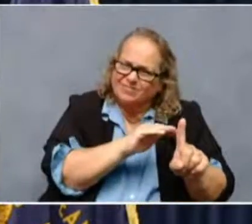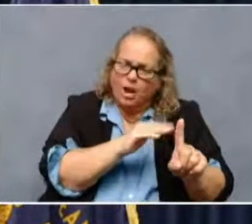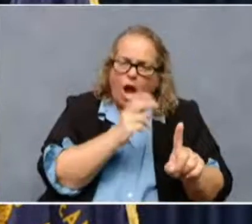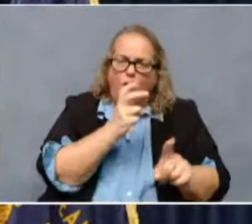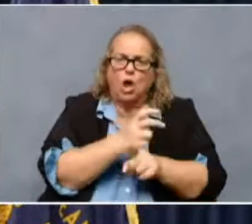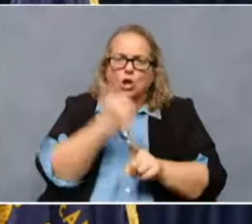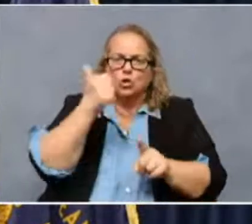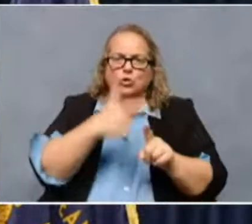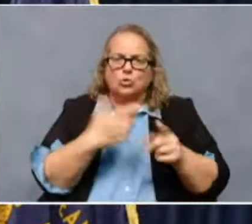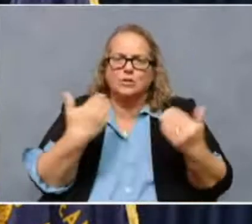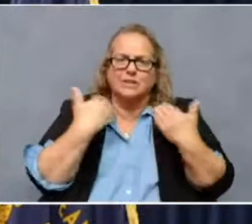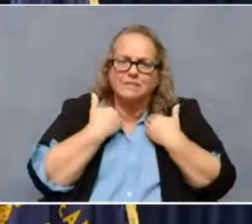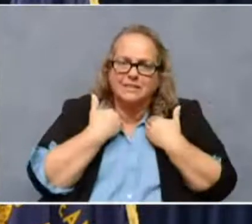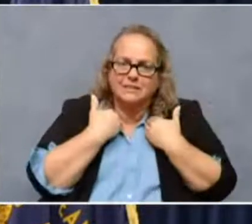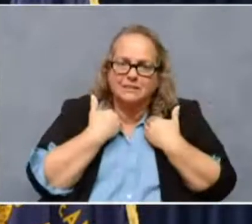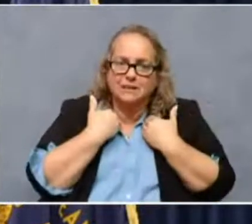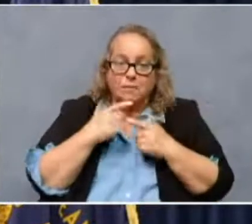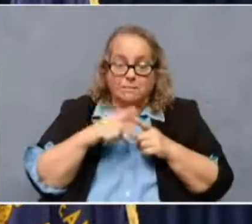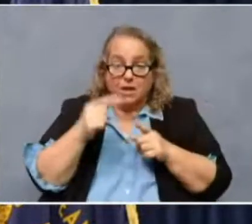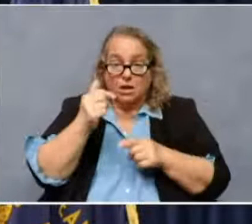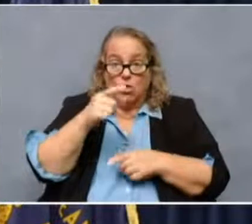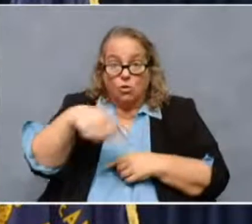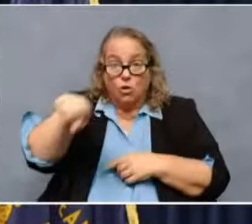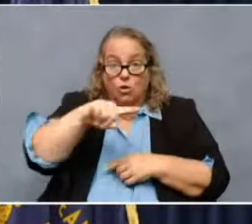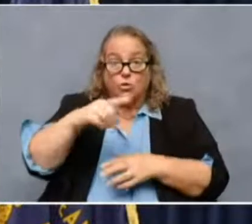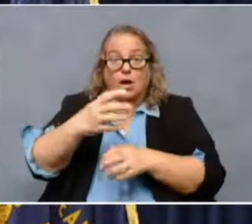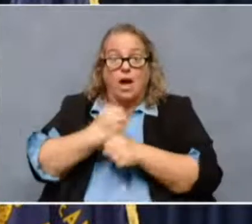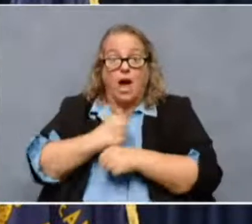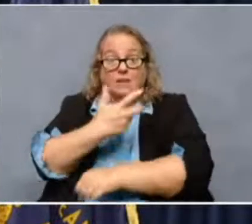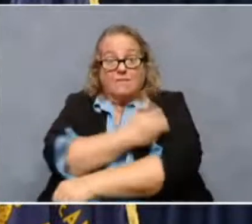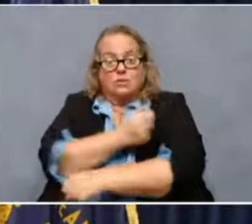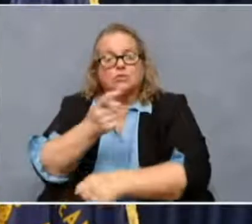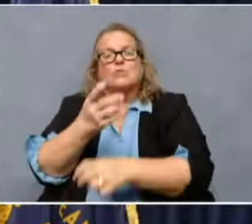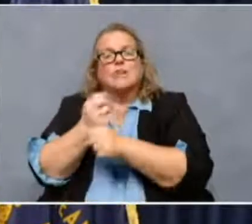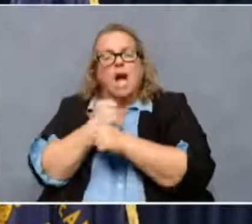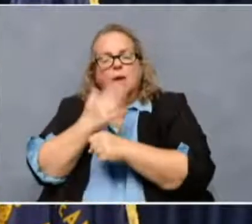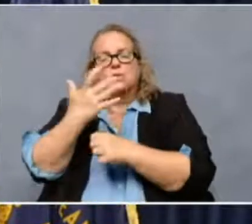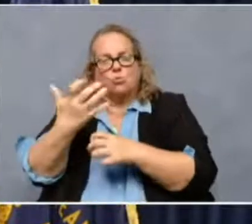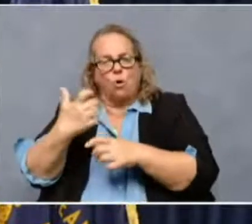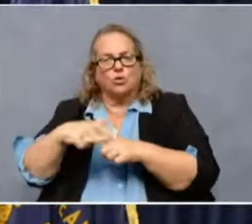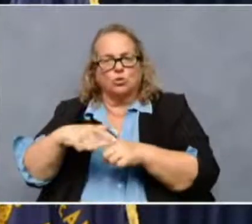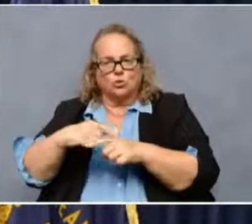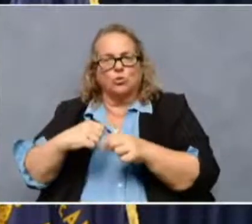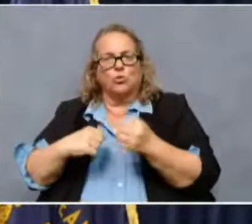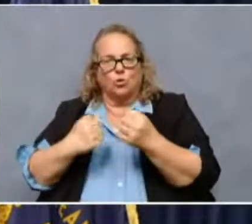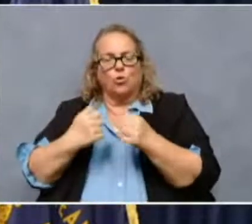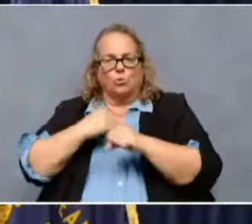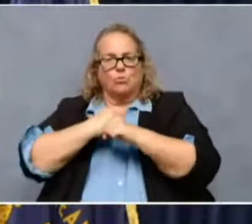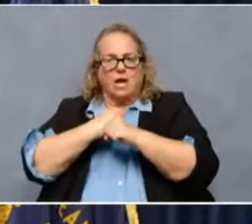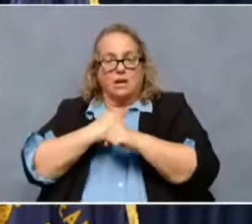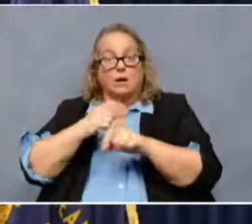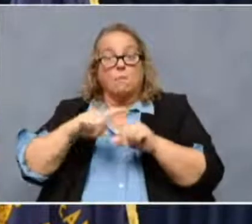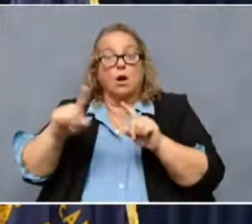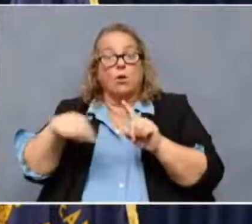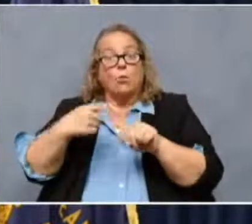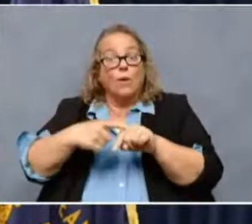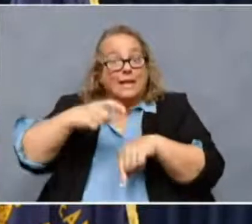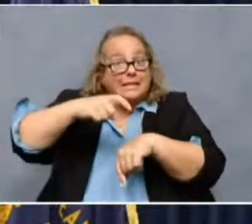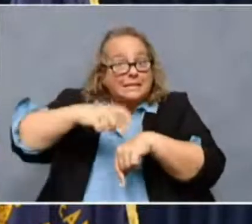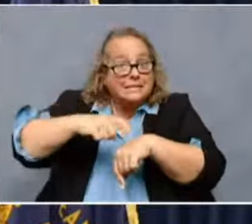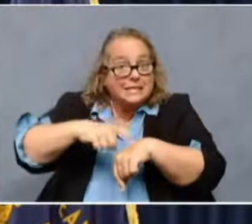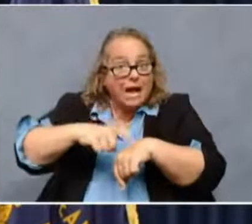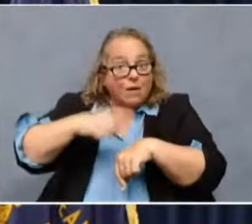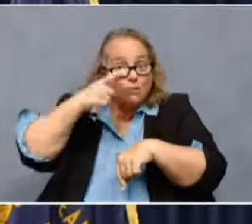their vaccines, you got it because you wanted protection. And we need you to get the booster when it's time and when you qualify to keep that